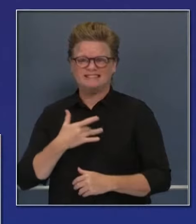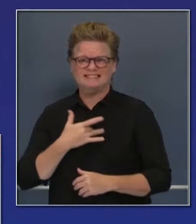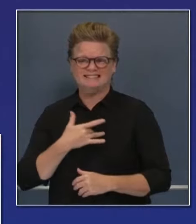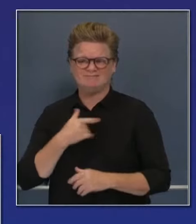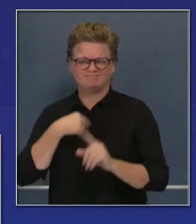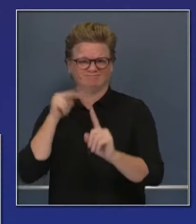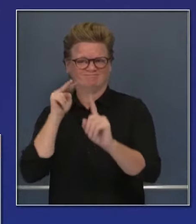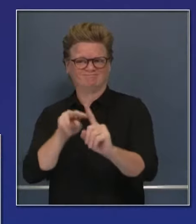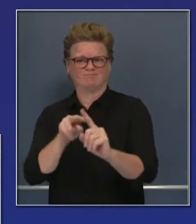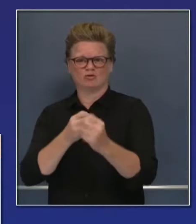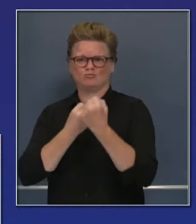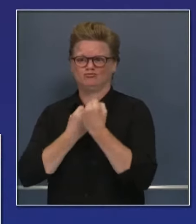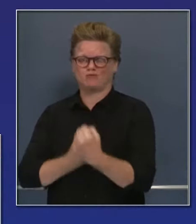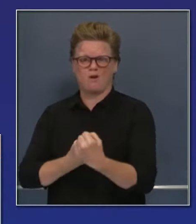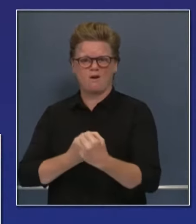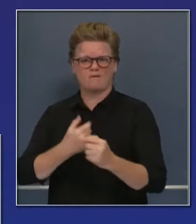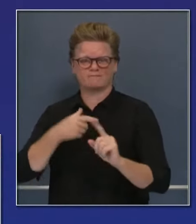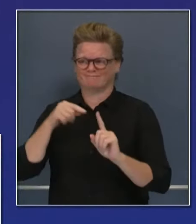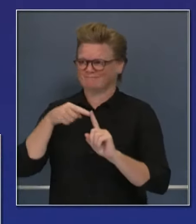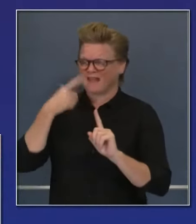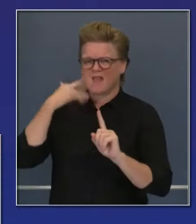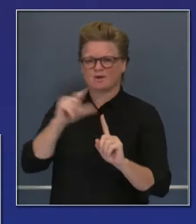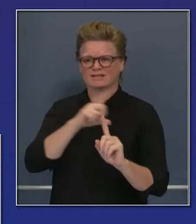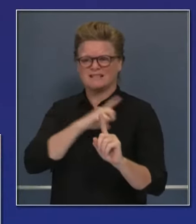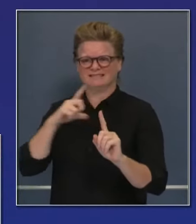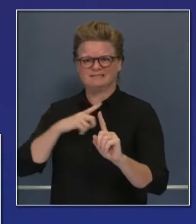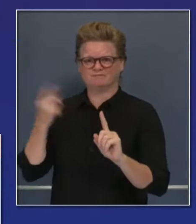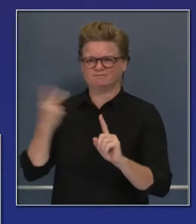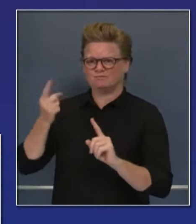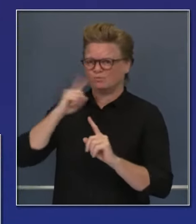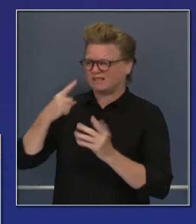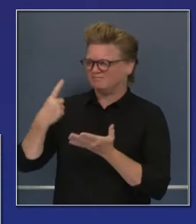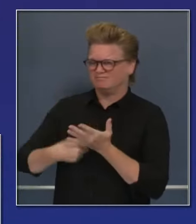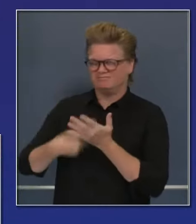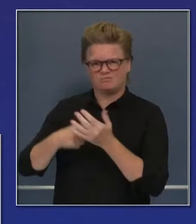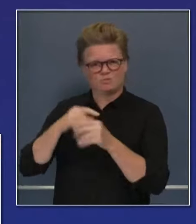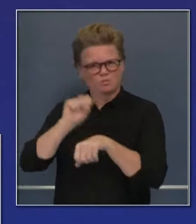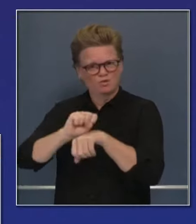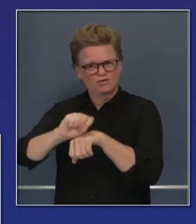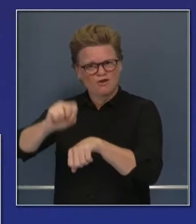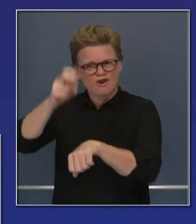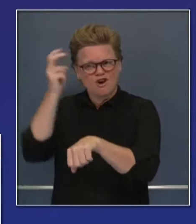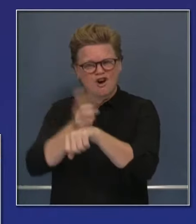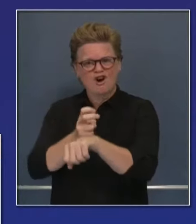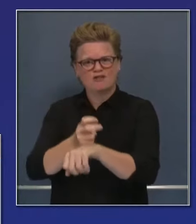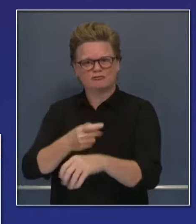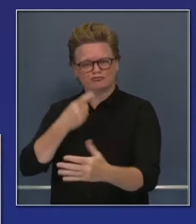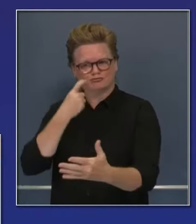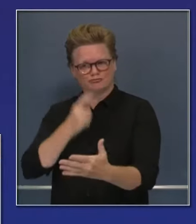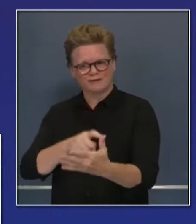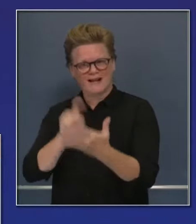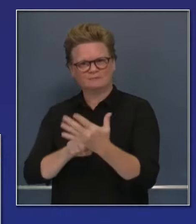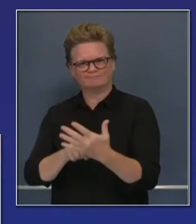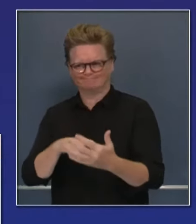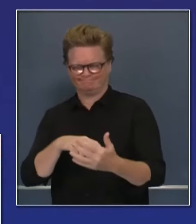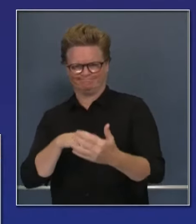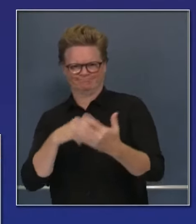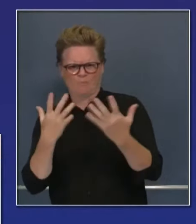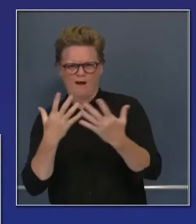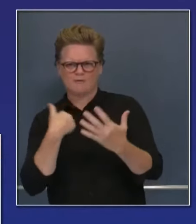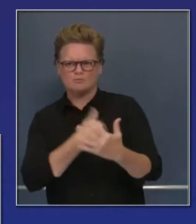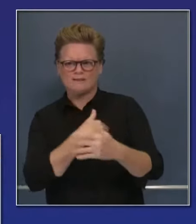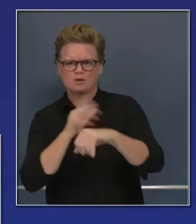with the California legislature, and we will continue to advance those efforts, recognizing that some of what we predicted, which people